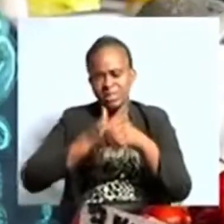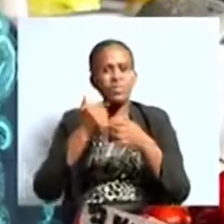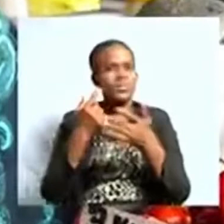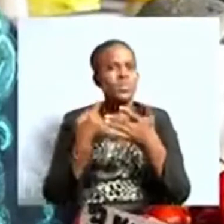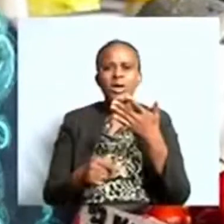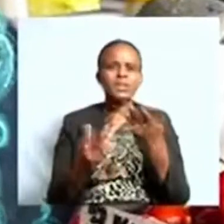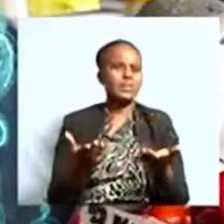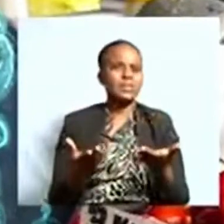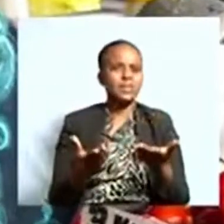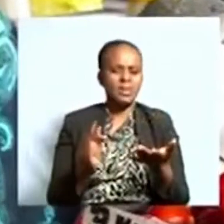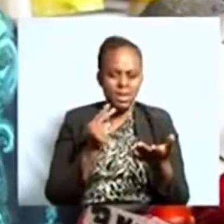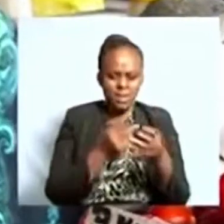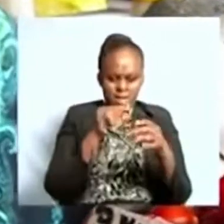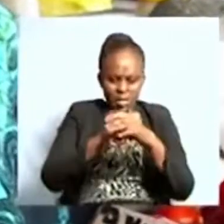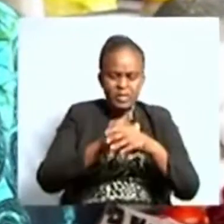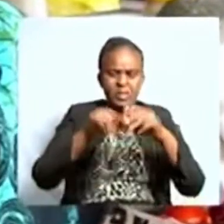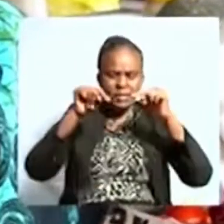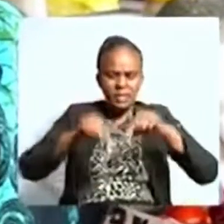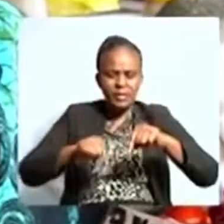bwanji